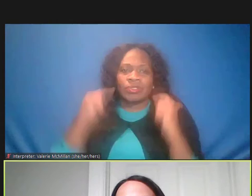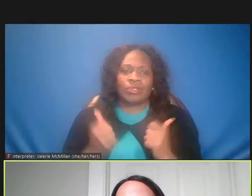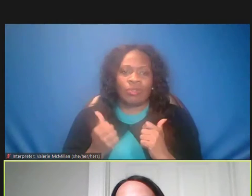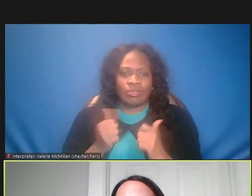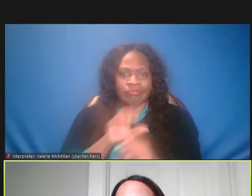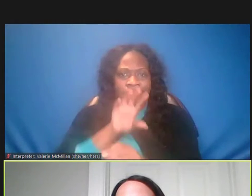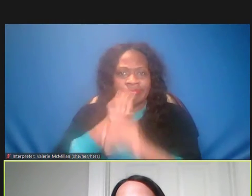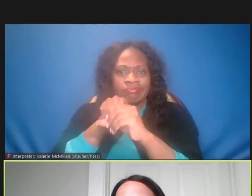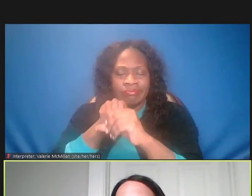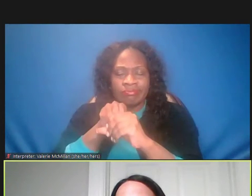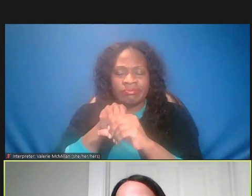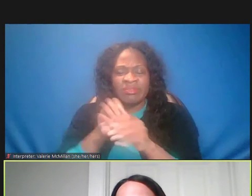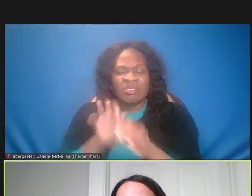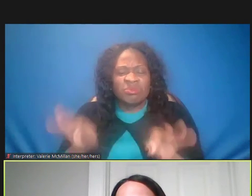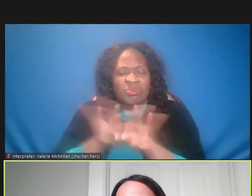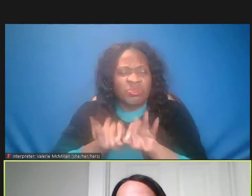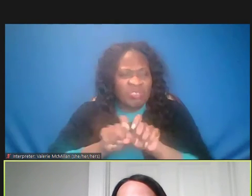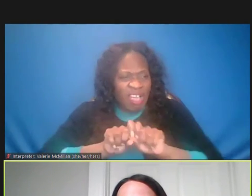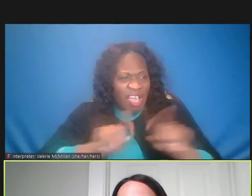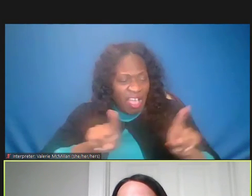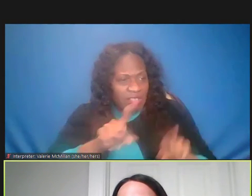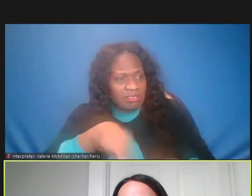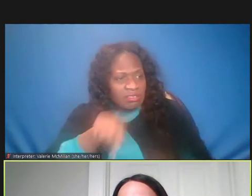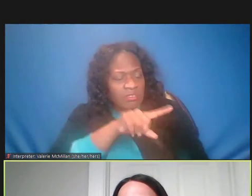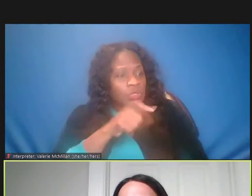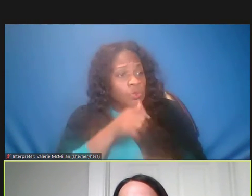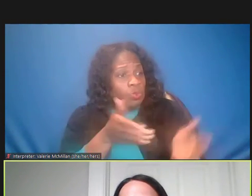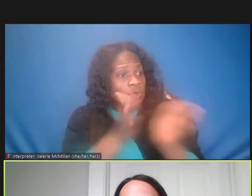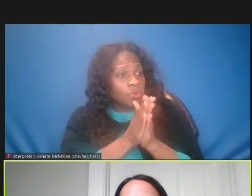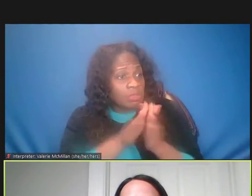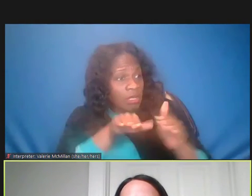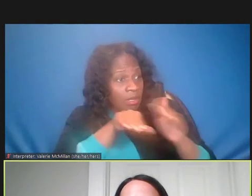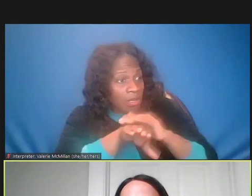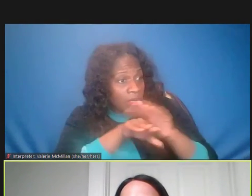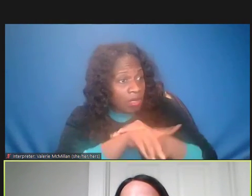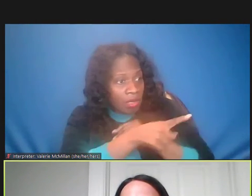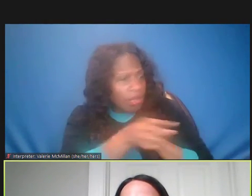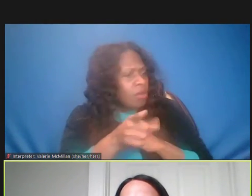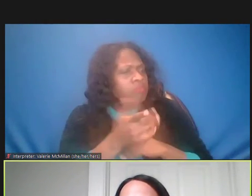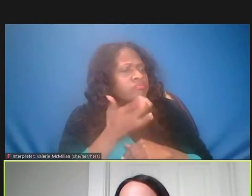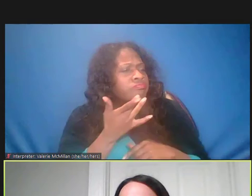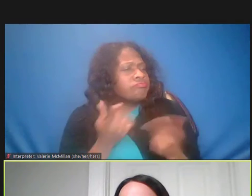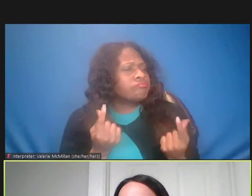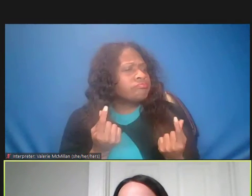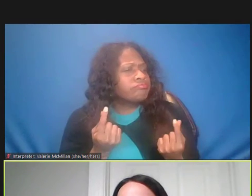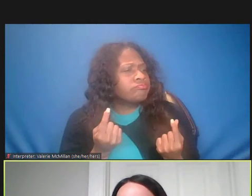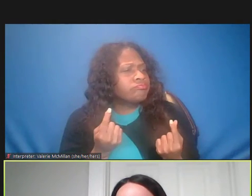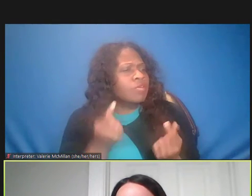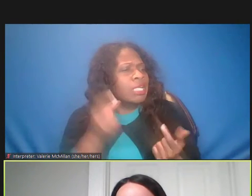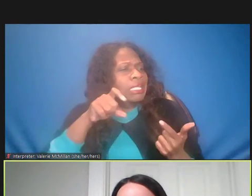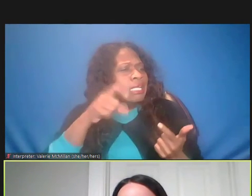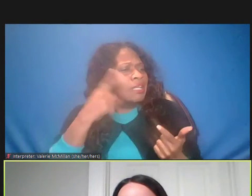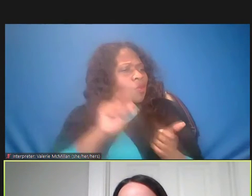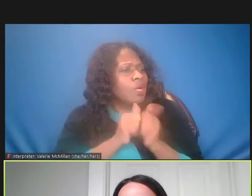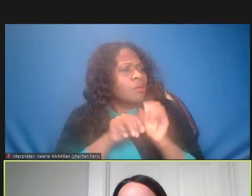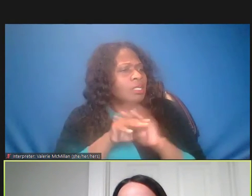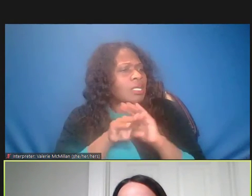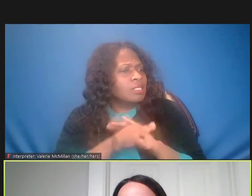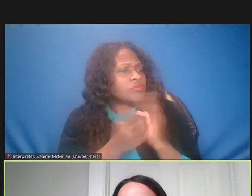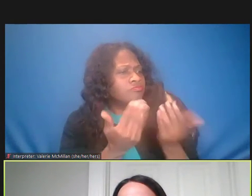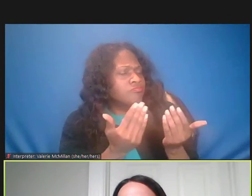It's important to ask the person who's requesting access what they prefer or need for an accommodation.